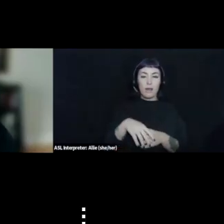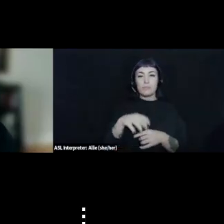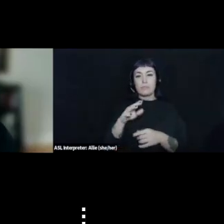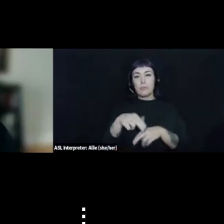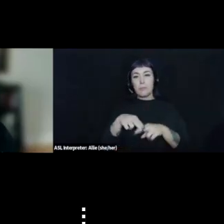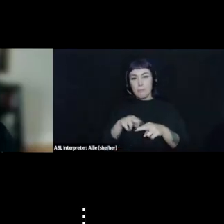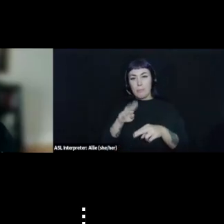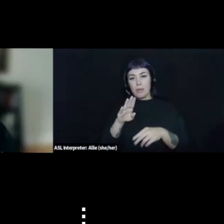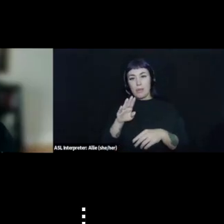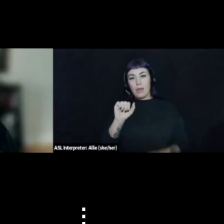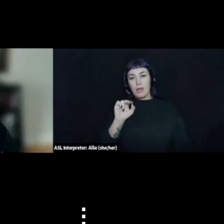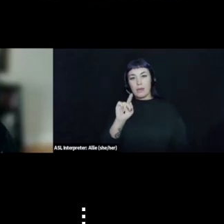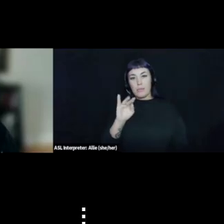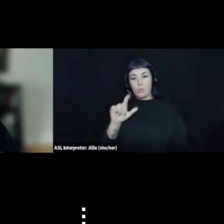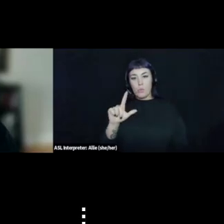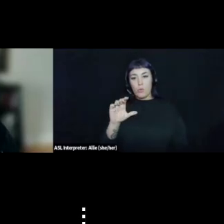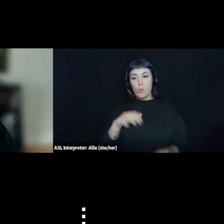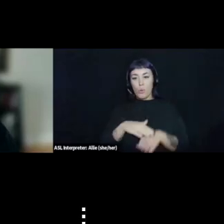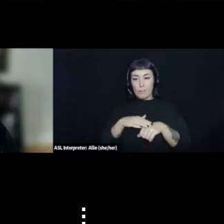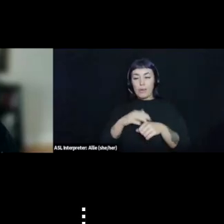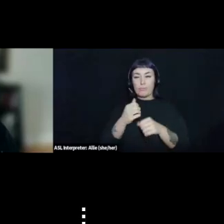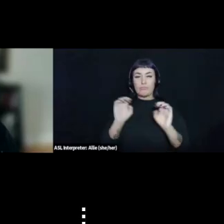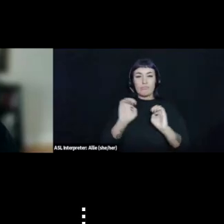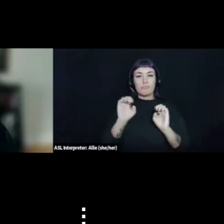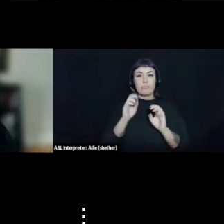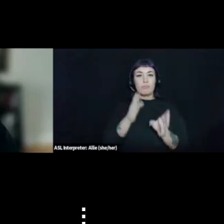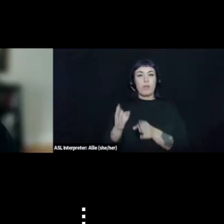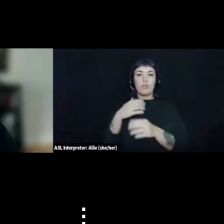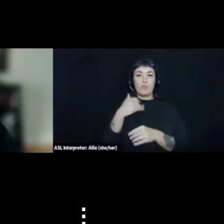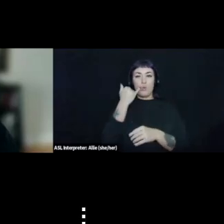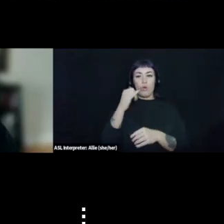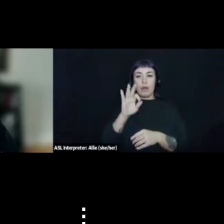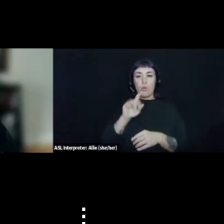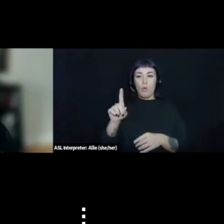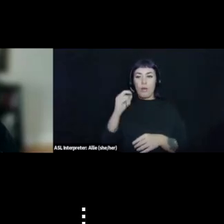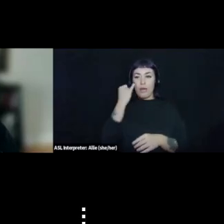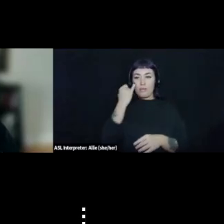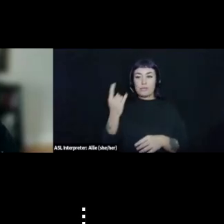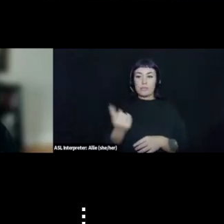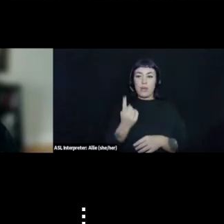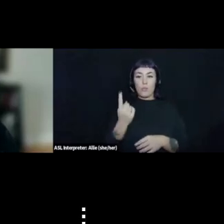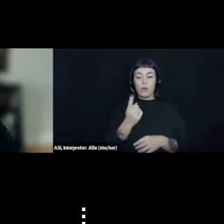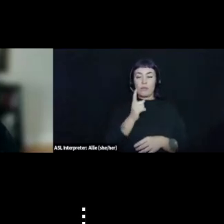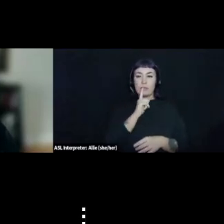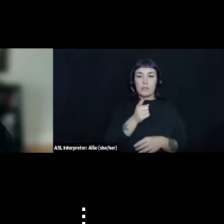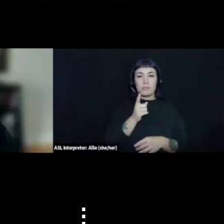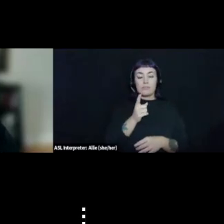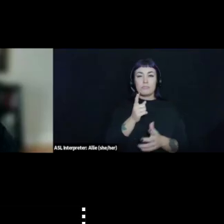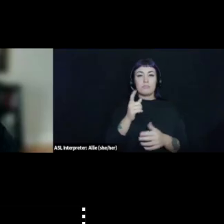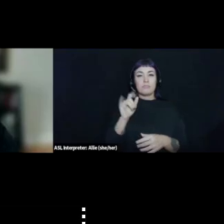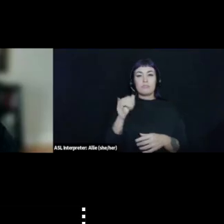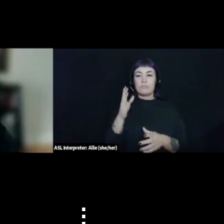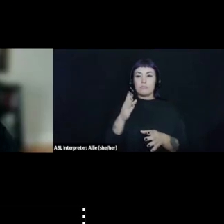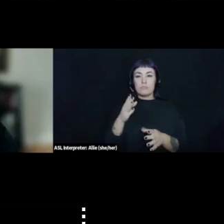ointment. And in an emergency, be prepared to call 911. If somebody has like a